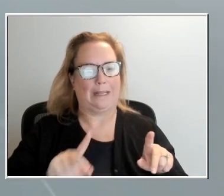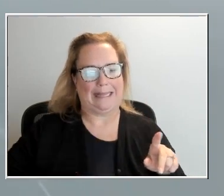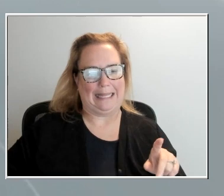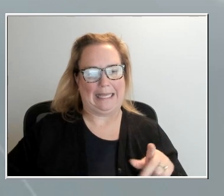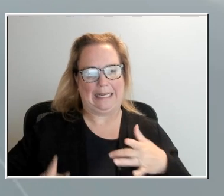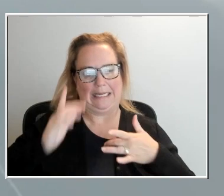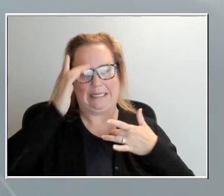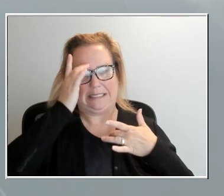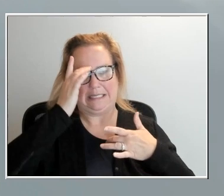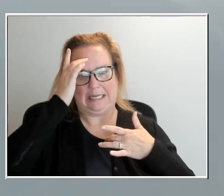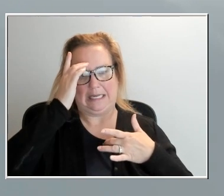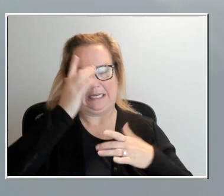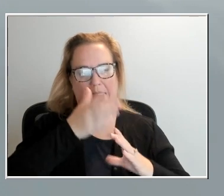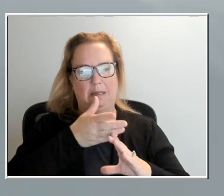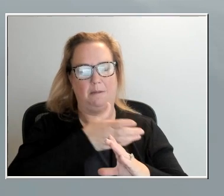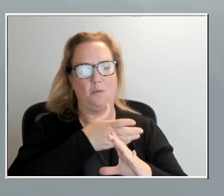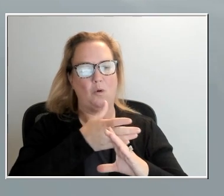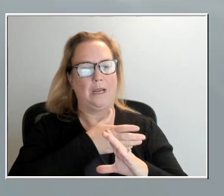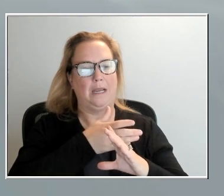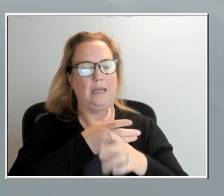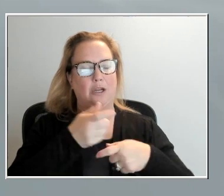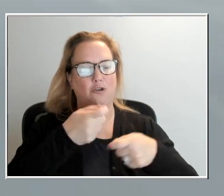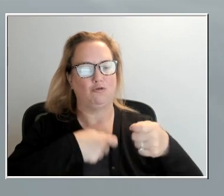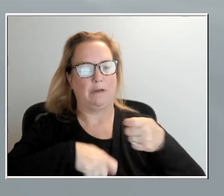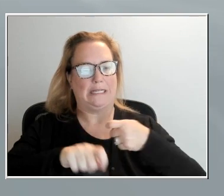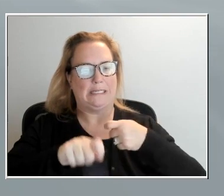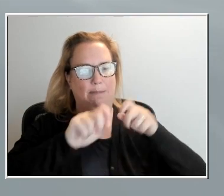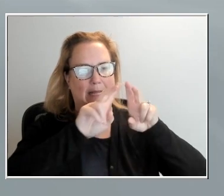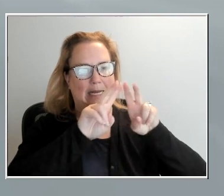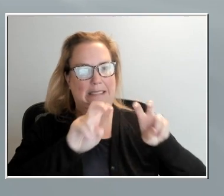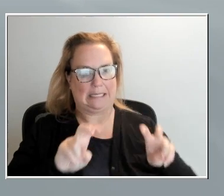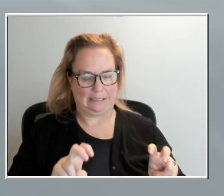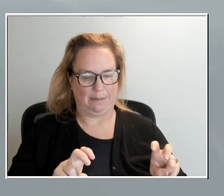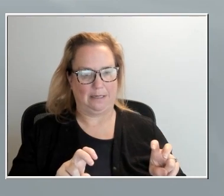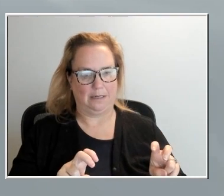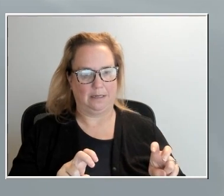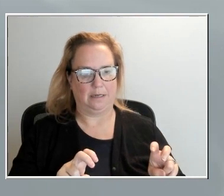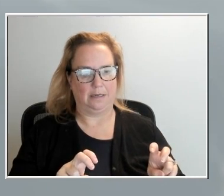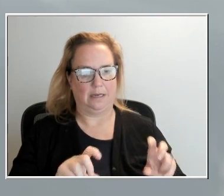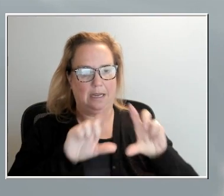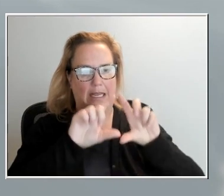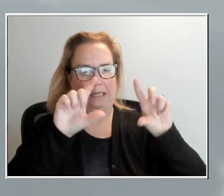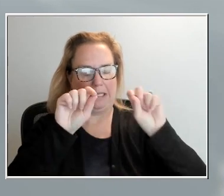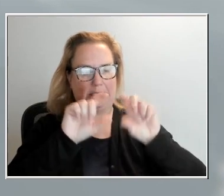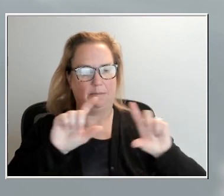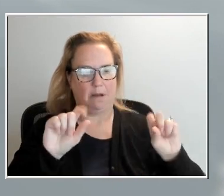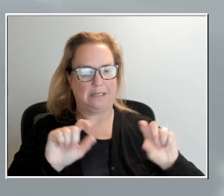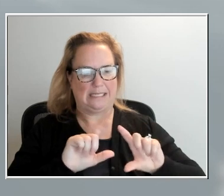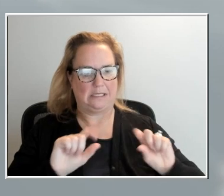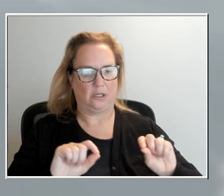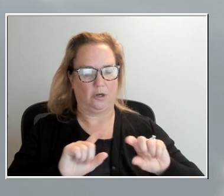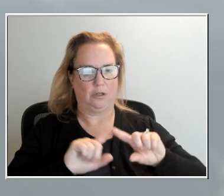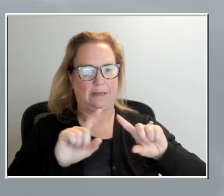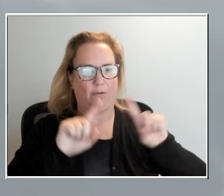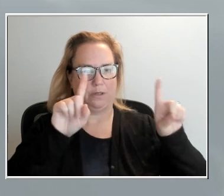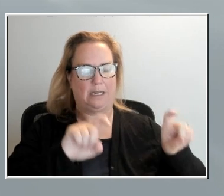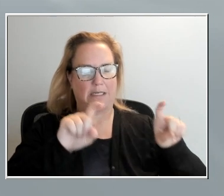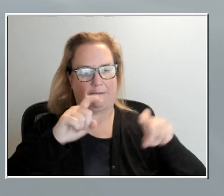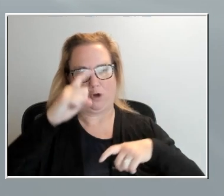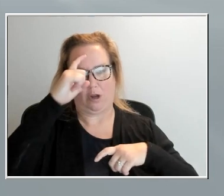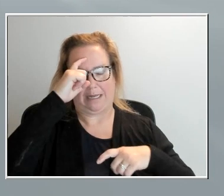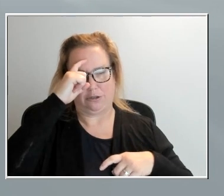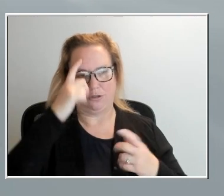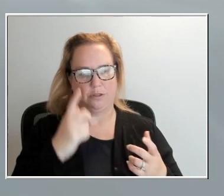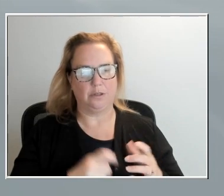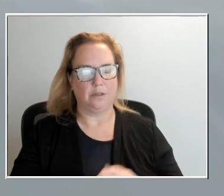the pre-transplant assessment. And these rectangular boxes, they are the different tests for cognition, which we did. So